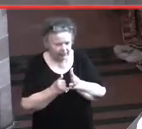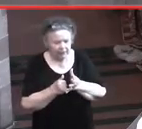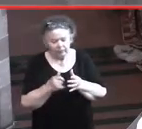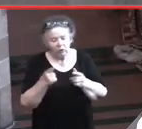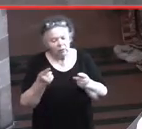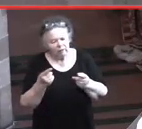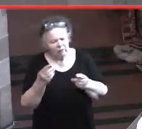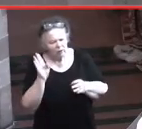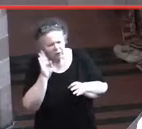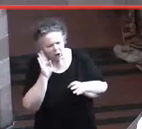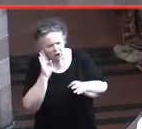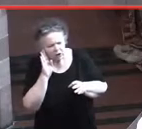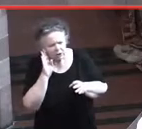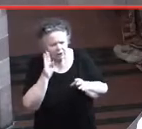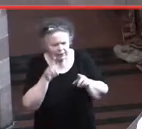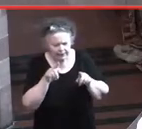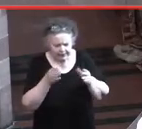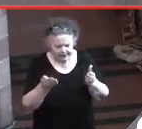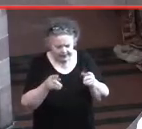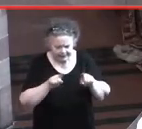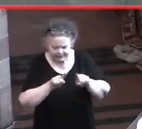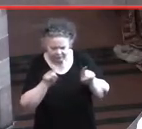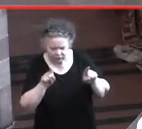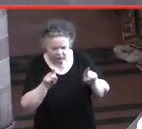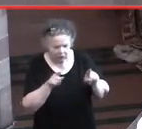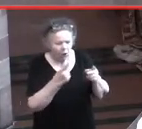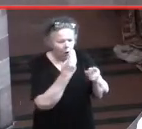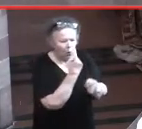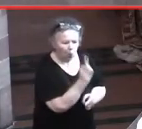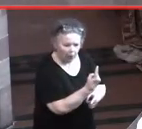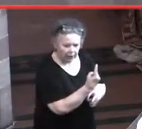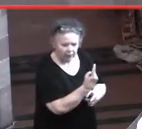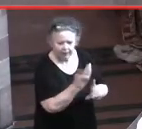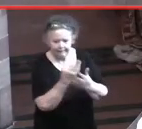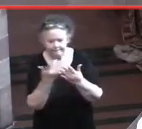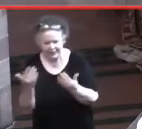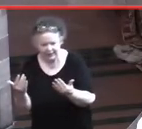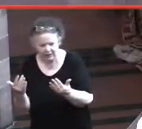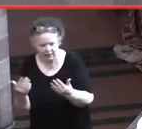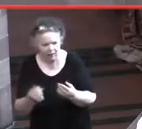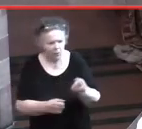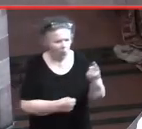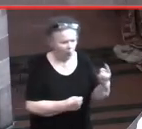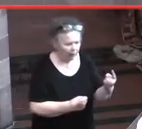contrasts between one and the many, holding together,